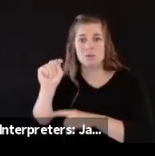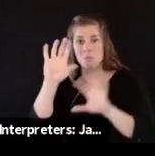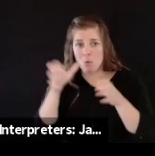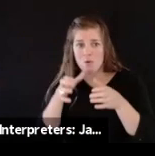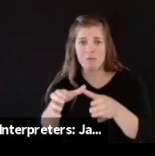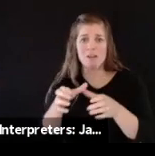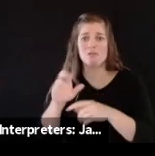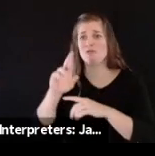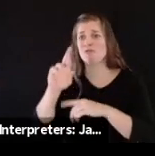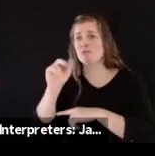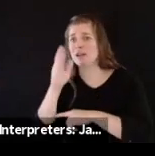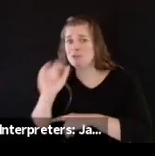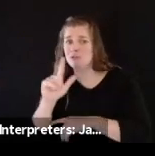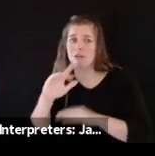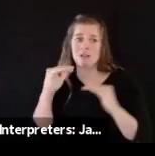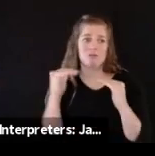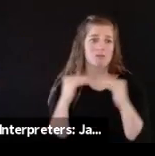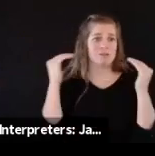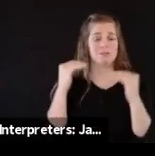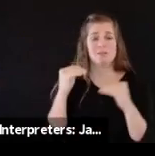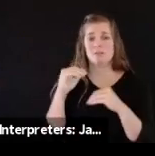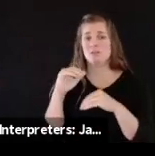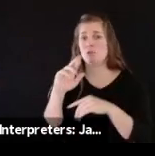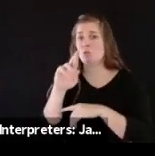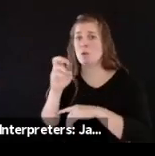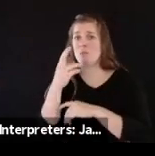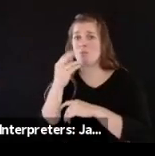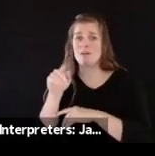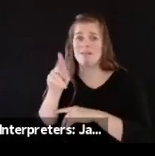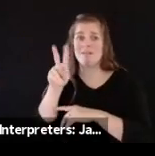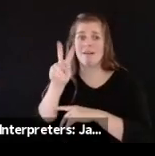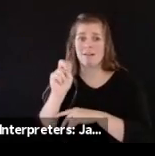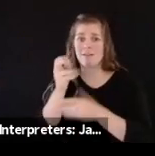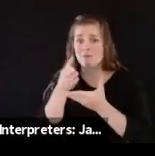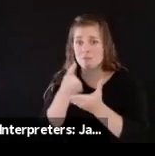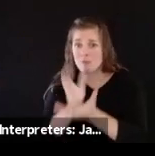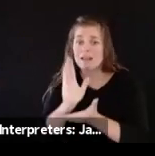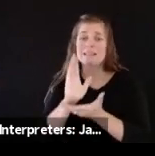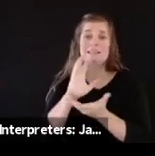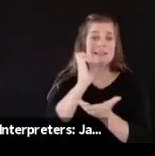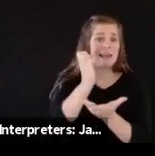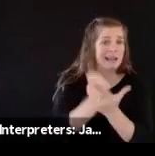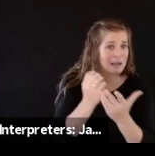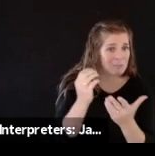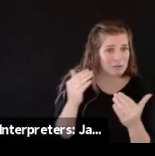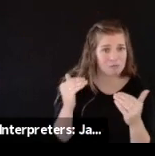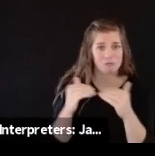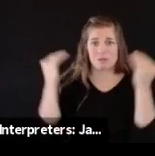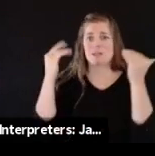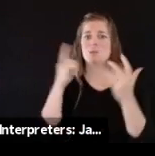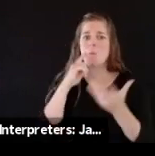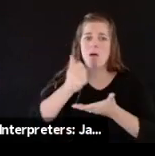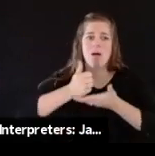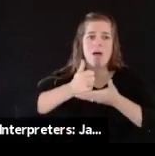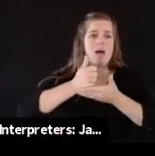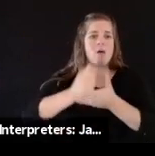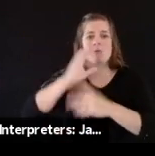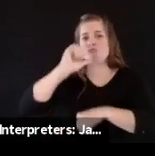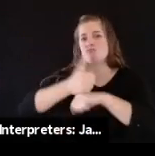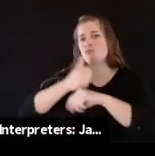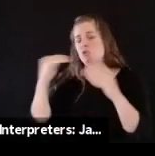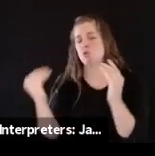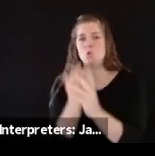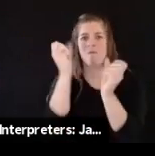economic justice to articulate a new vision for change that returns the focus to collectively naming and